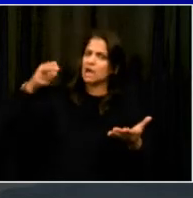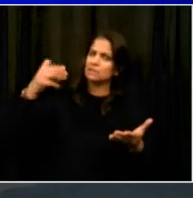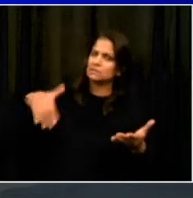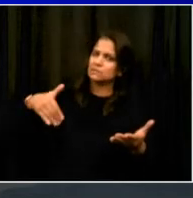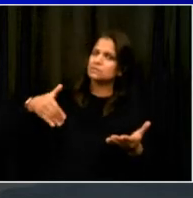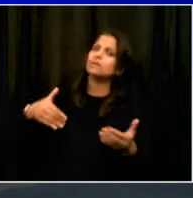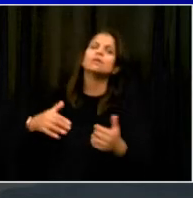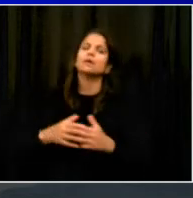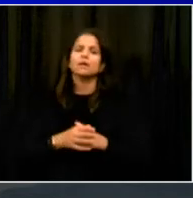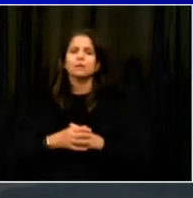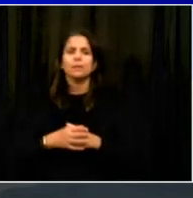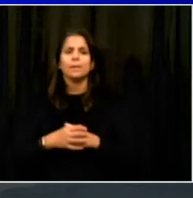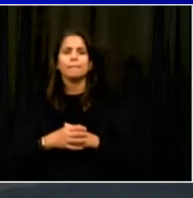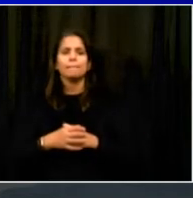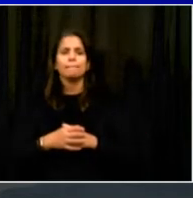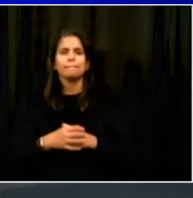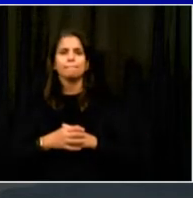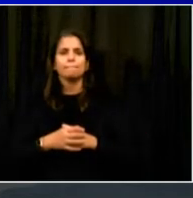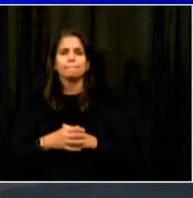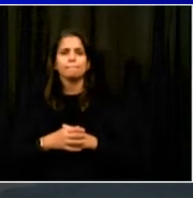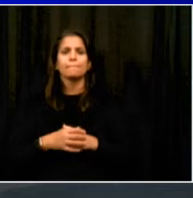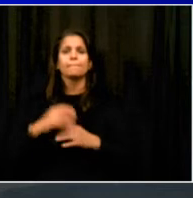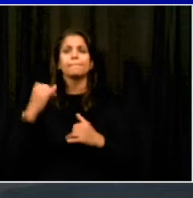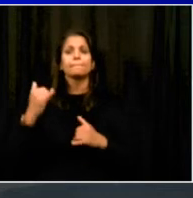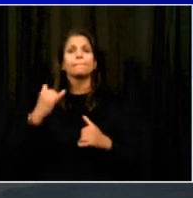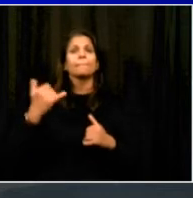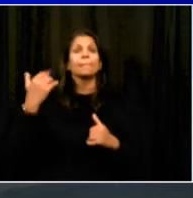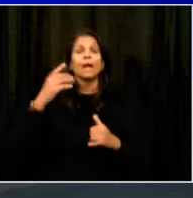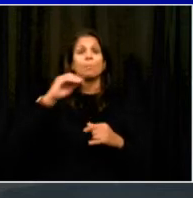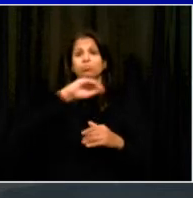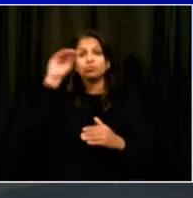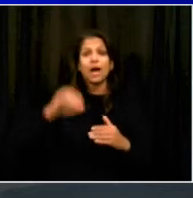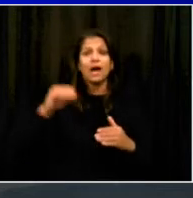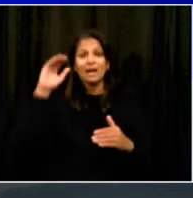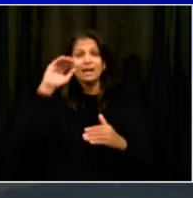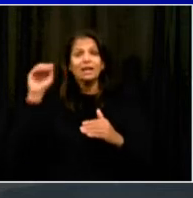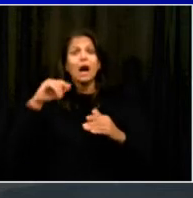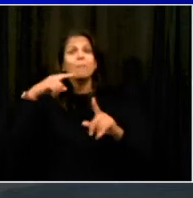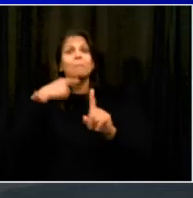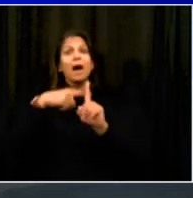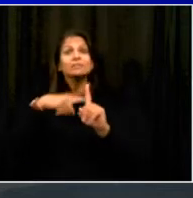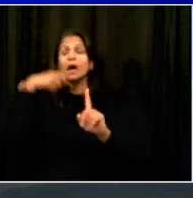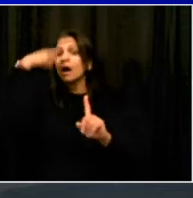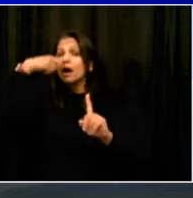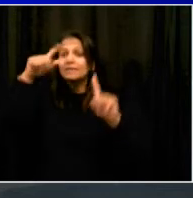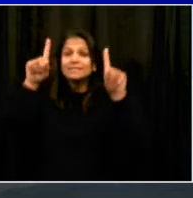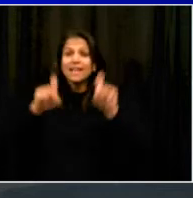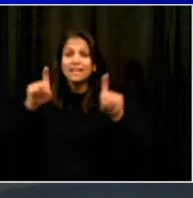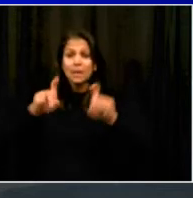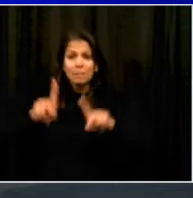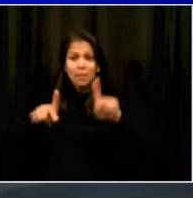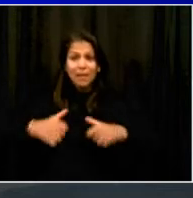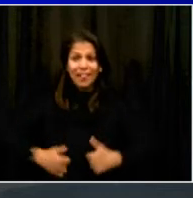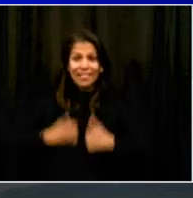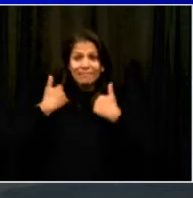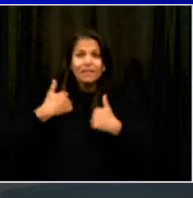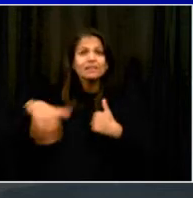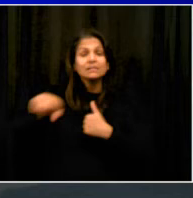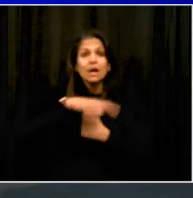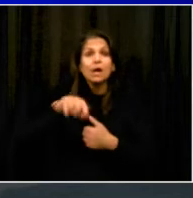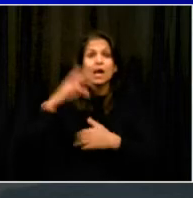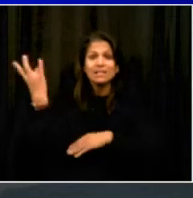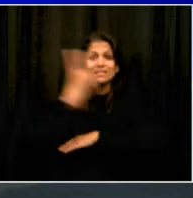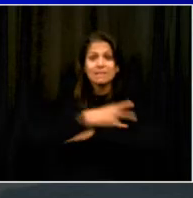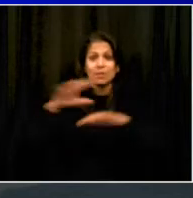the percentage of New York City residents testing positive for COVID-19. Now, this is just the 7-day rolling average here.